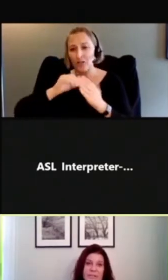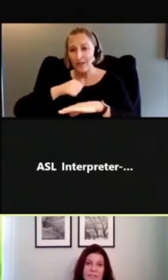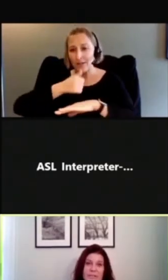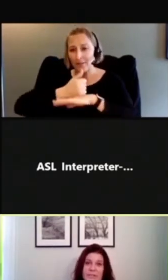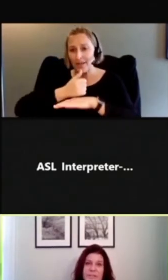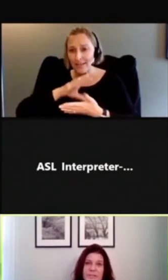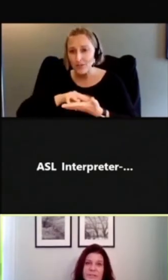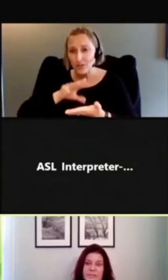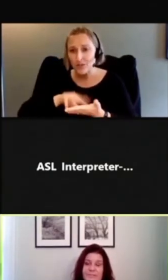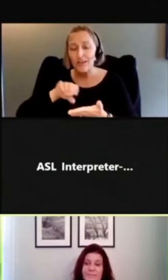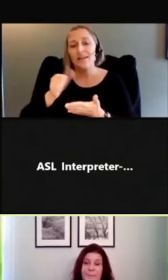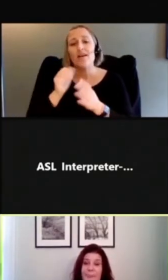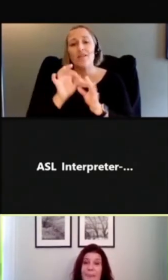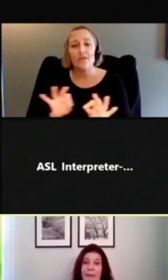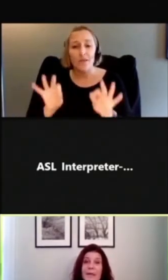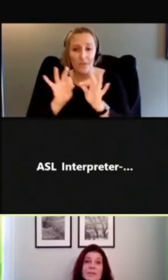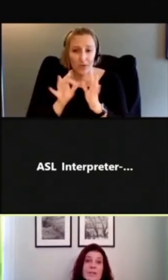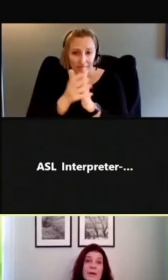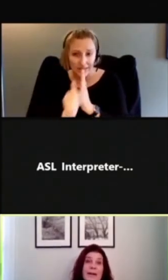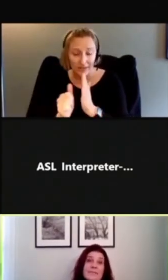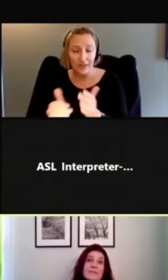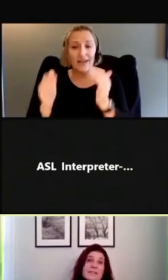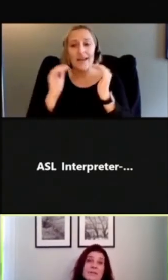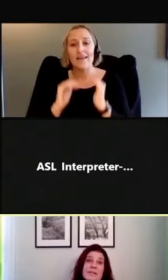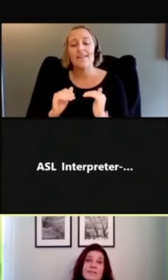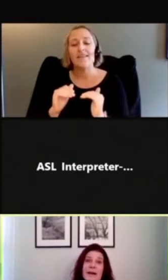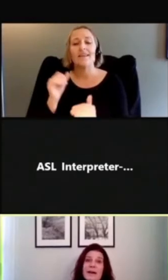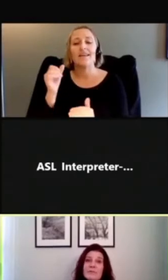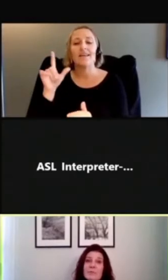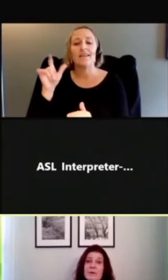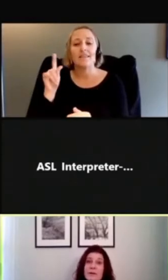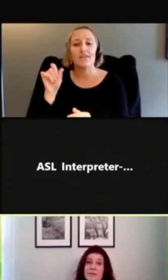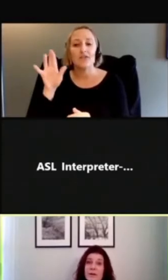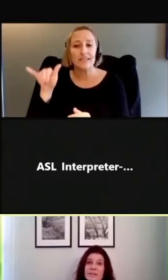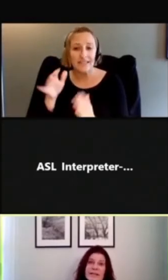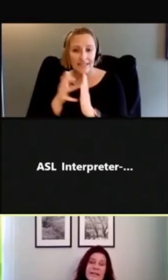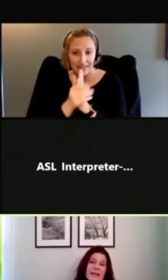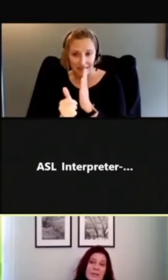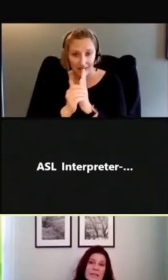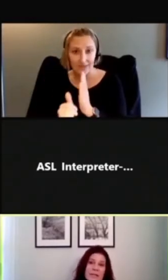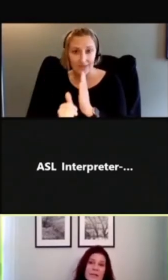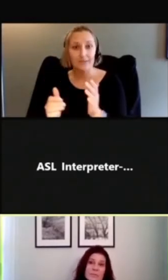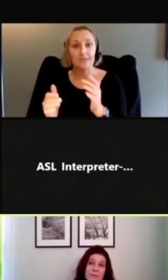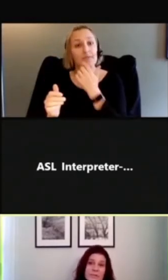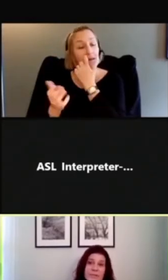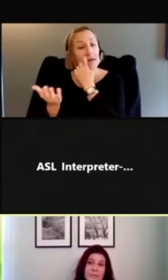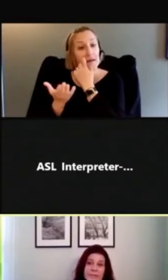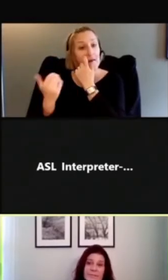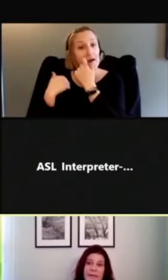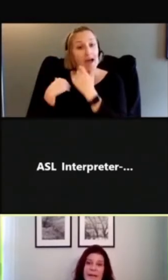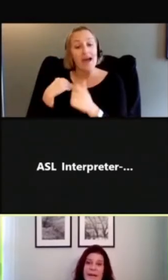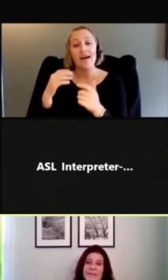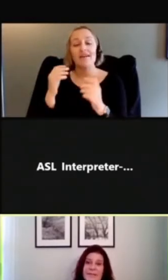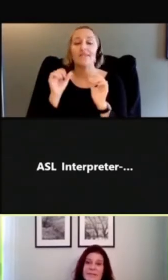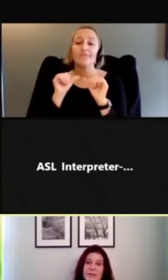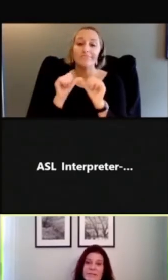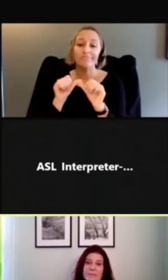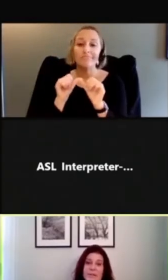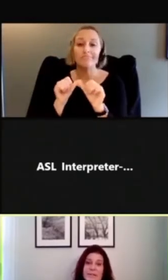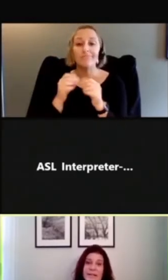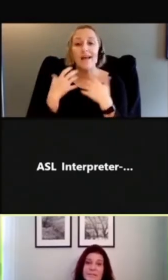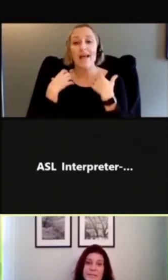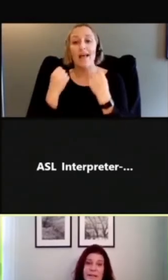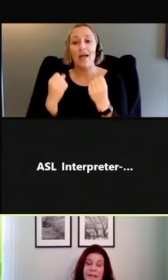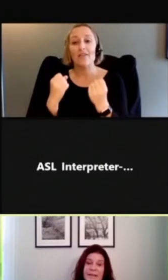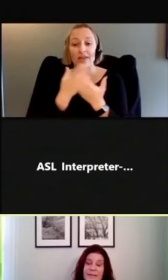skill, and then digital literacy skills. So at FLC, we do have what is called the Staying Healthy resource curriculum, and these are